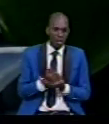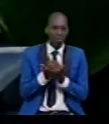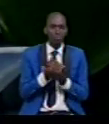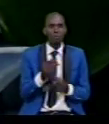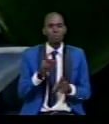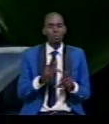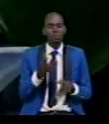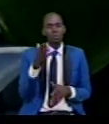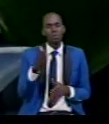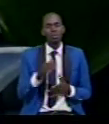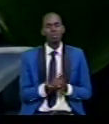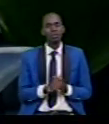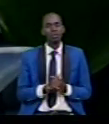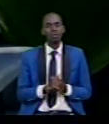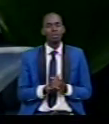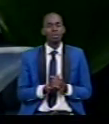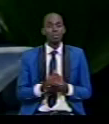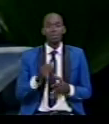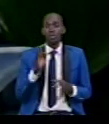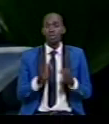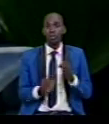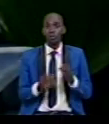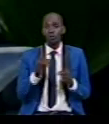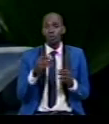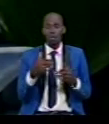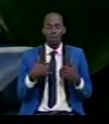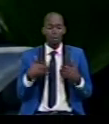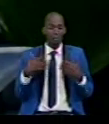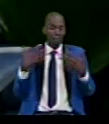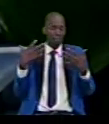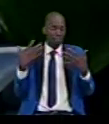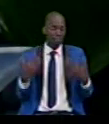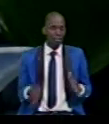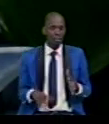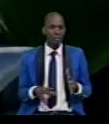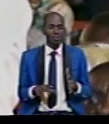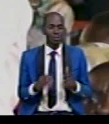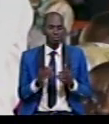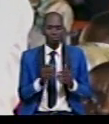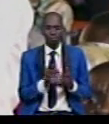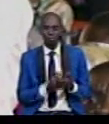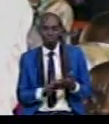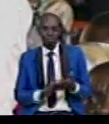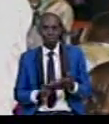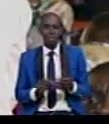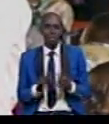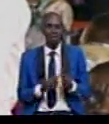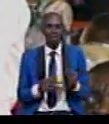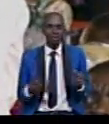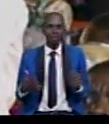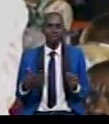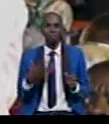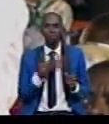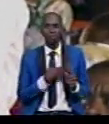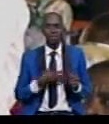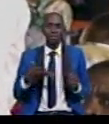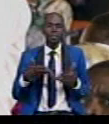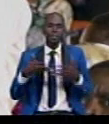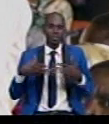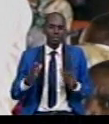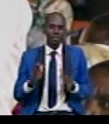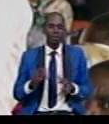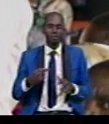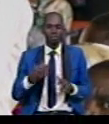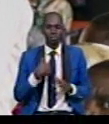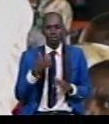If you finish in any of the spots, raise the flag up and